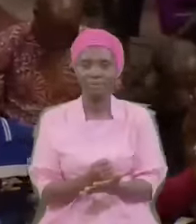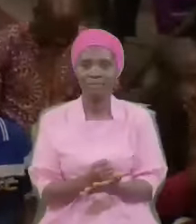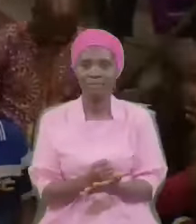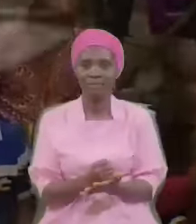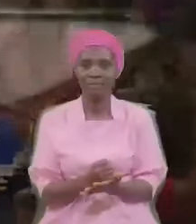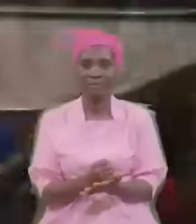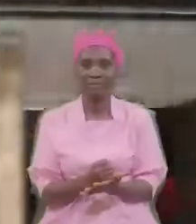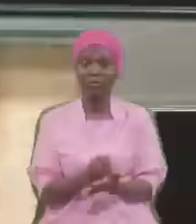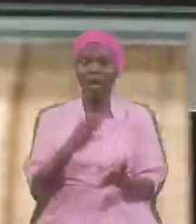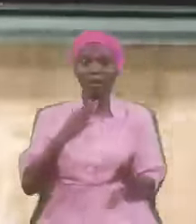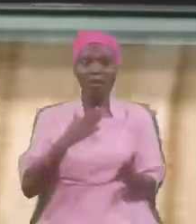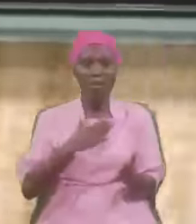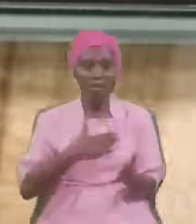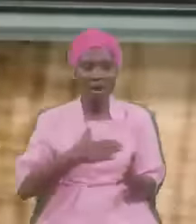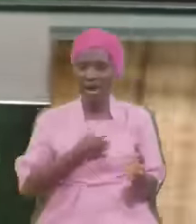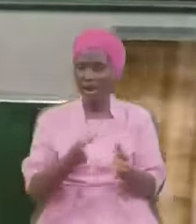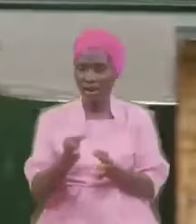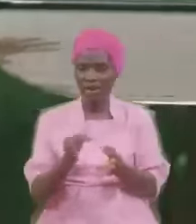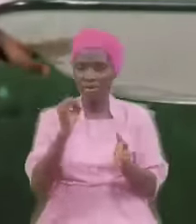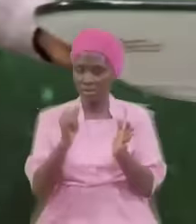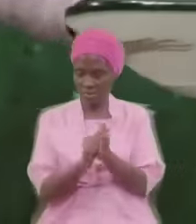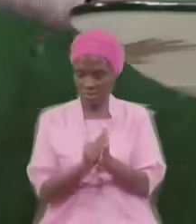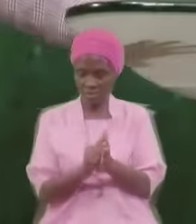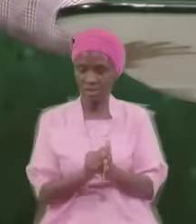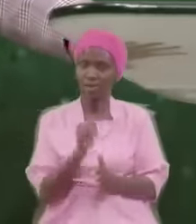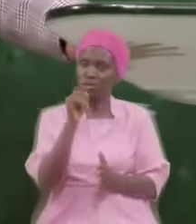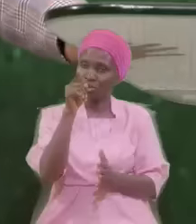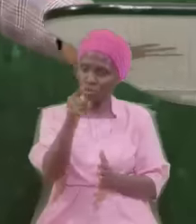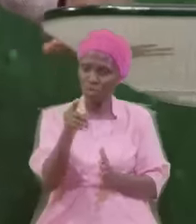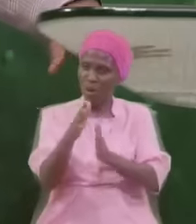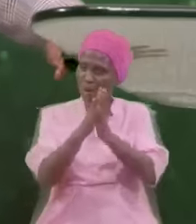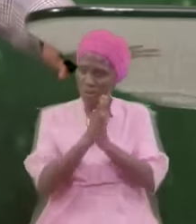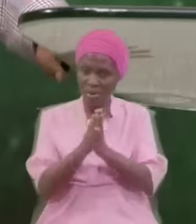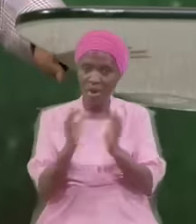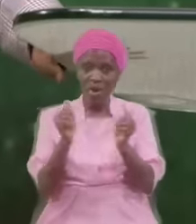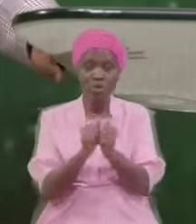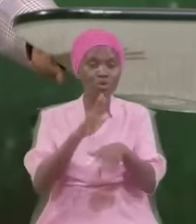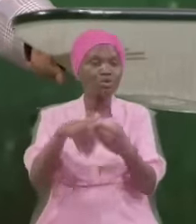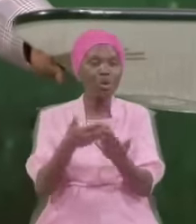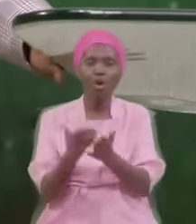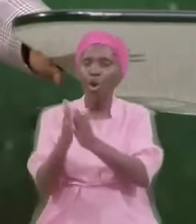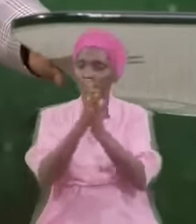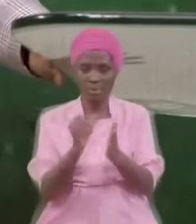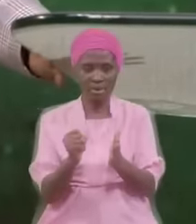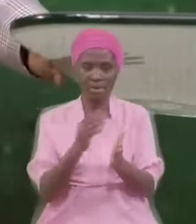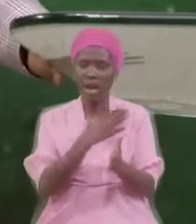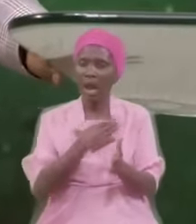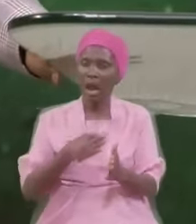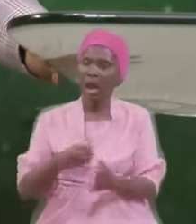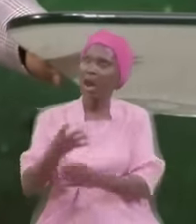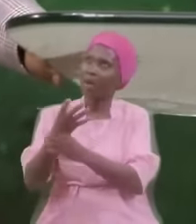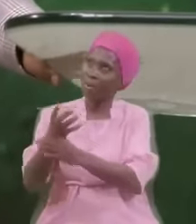My point is praying with all prayer and supplication in